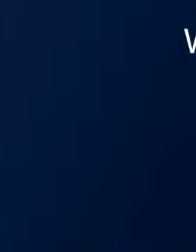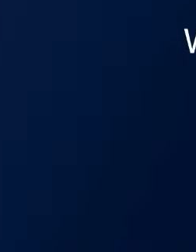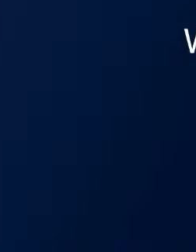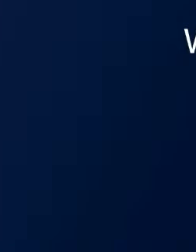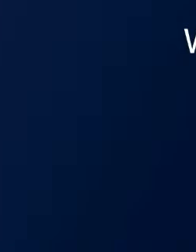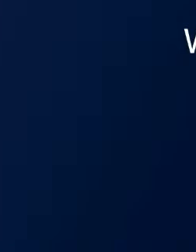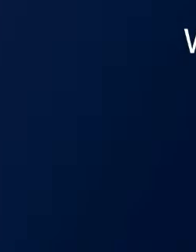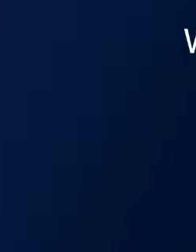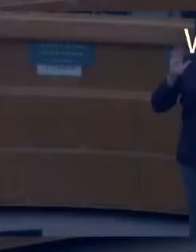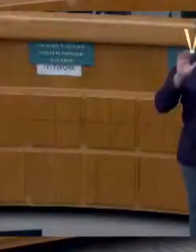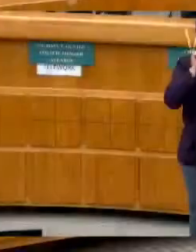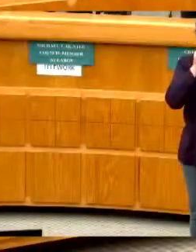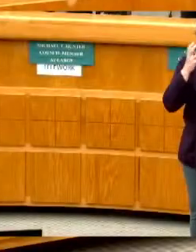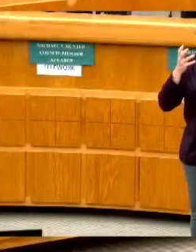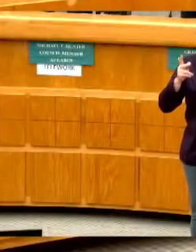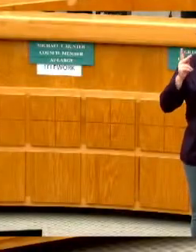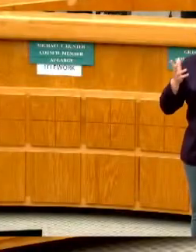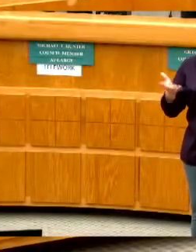So empty today.